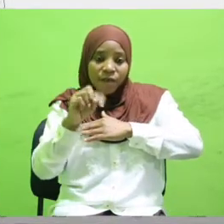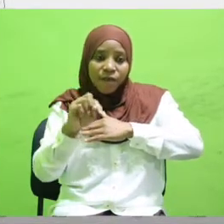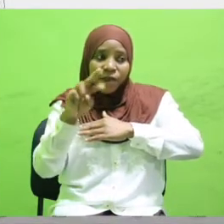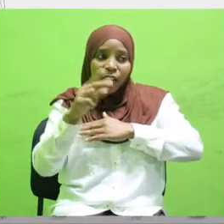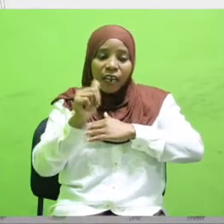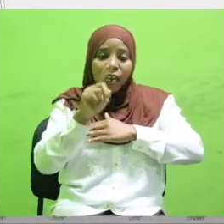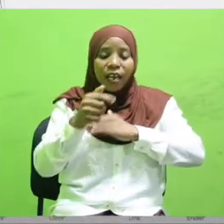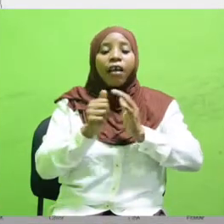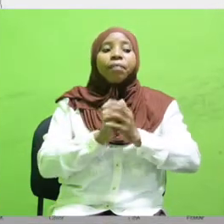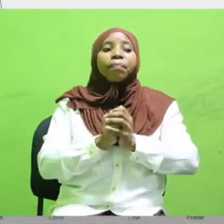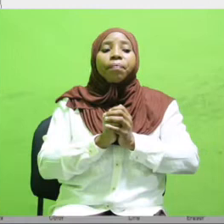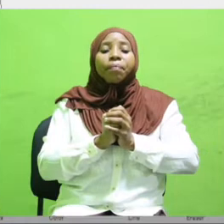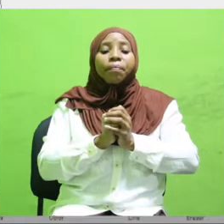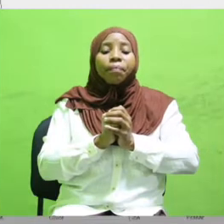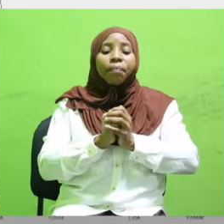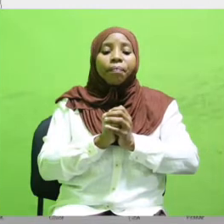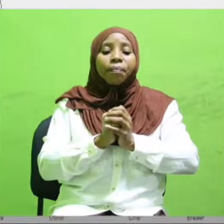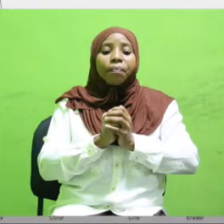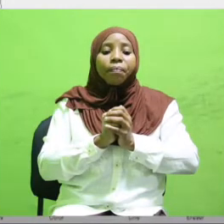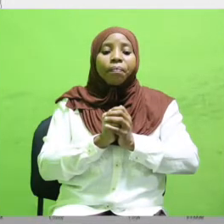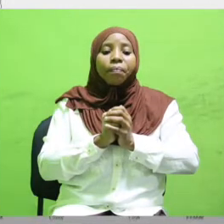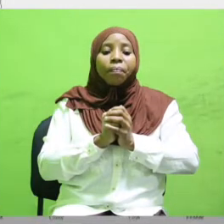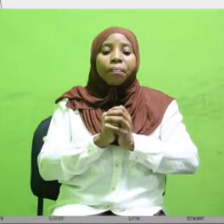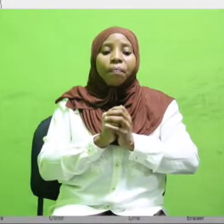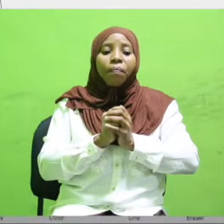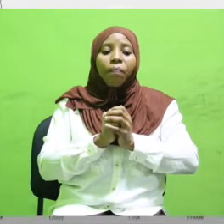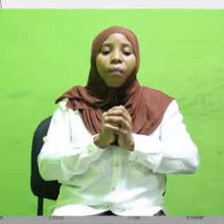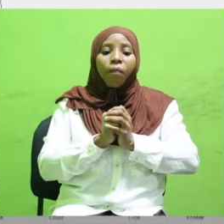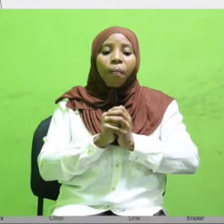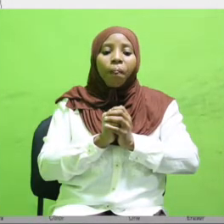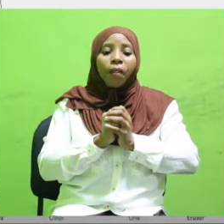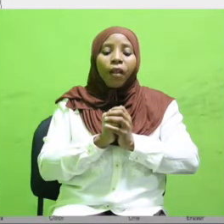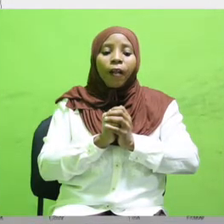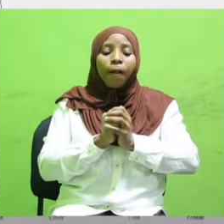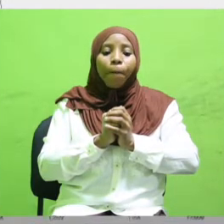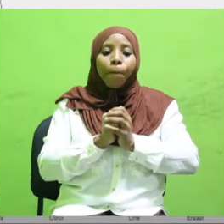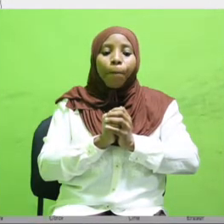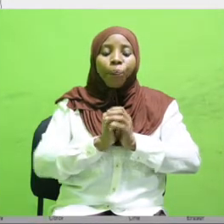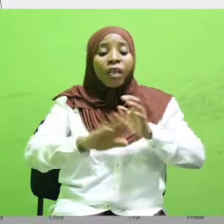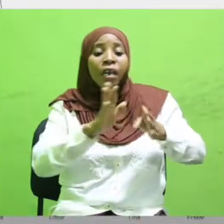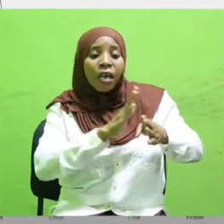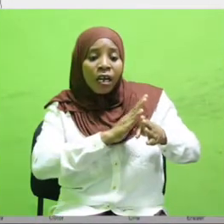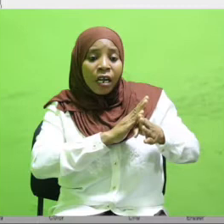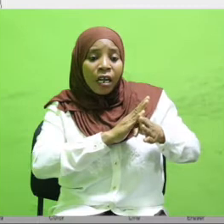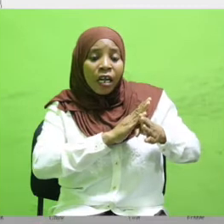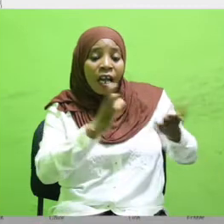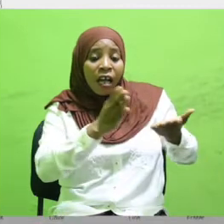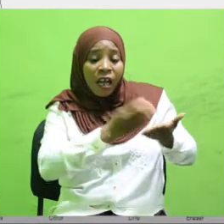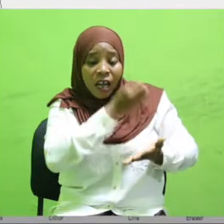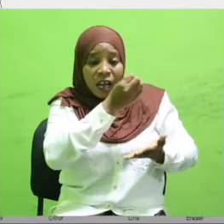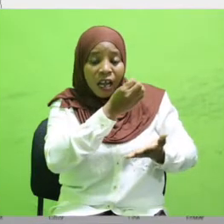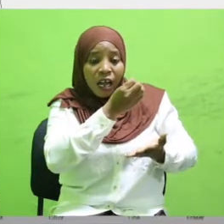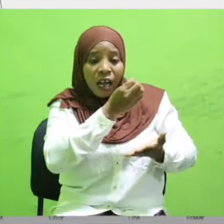to grow very well. Also, they are used in industries, for example, in the